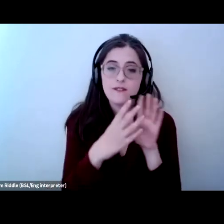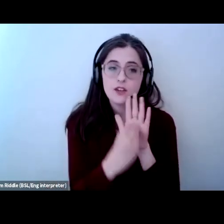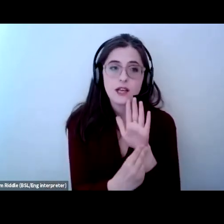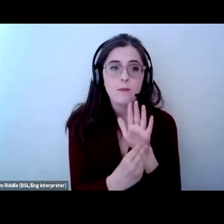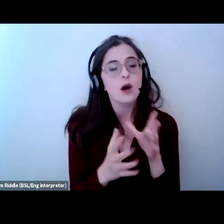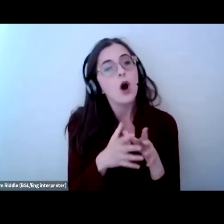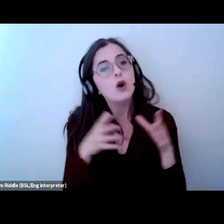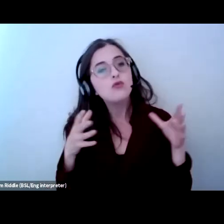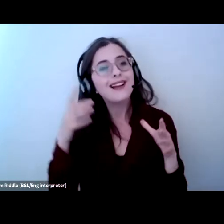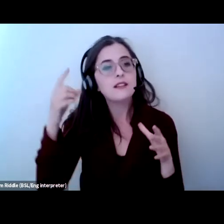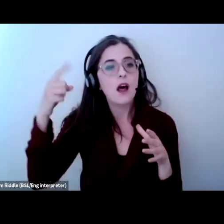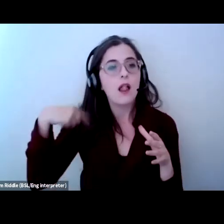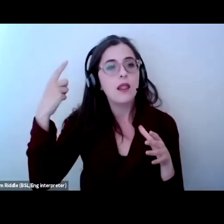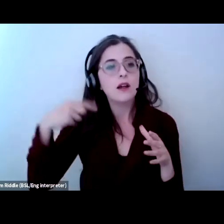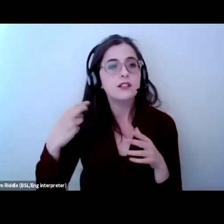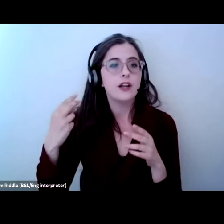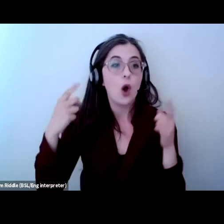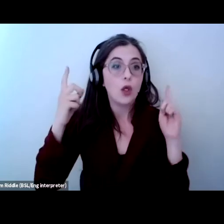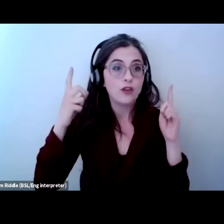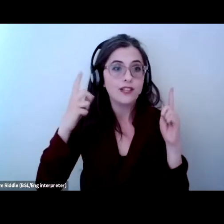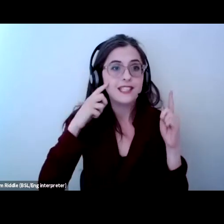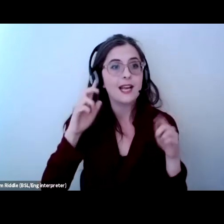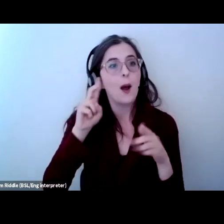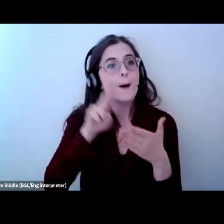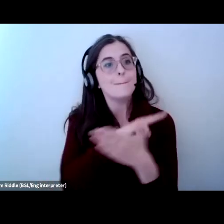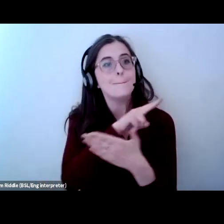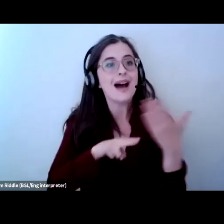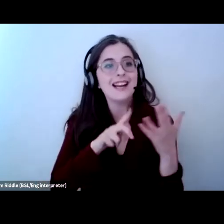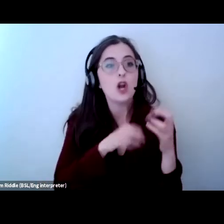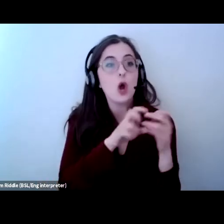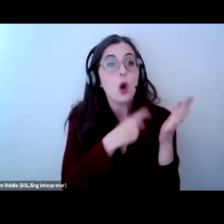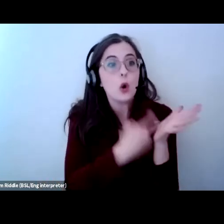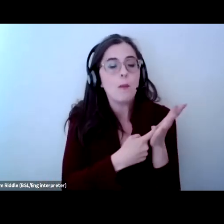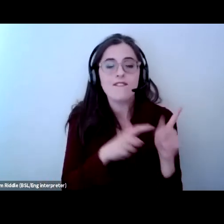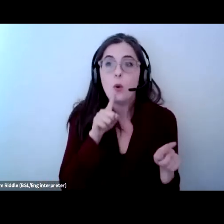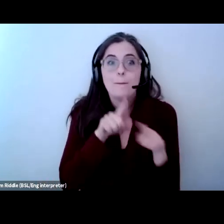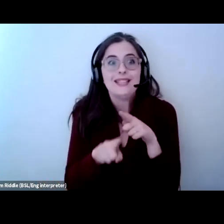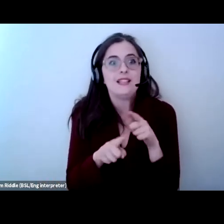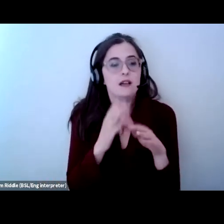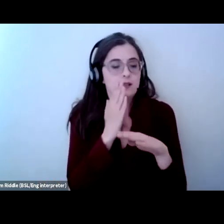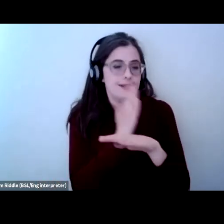Greater London Authority banning Uber for certain periods of time because